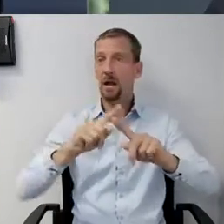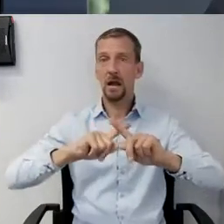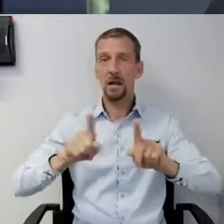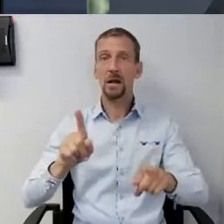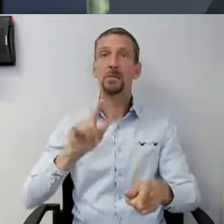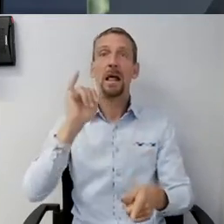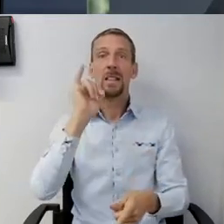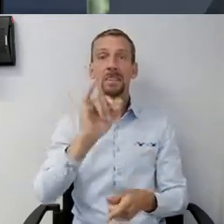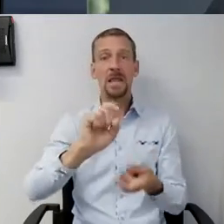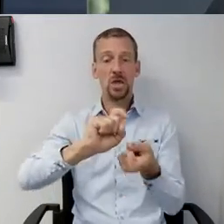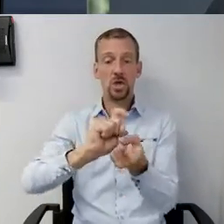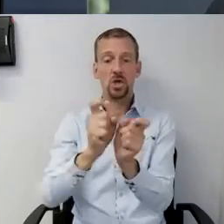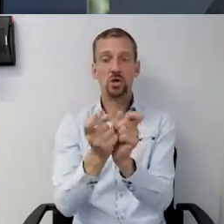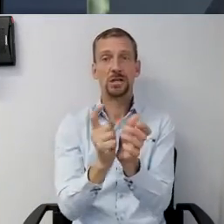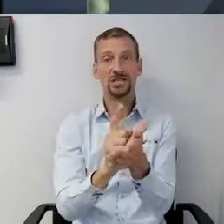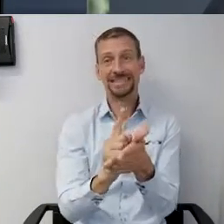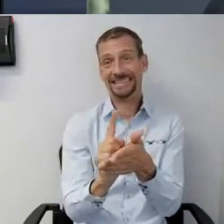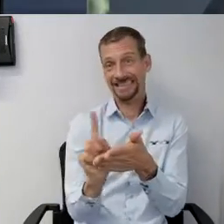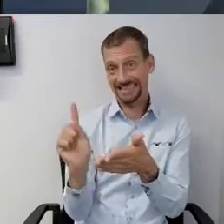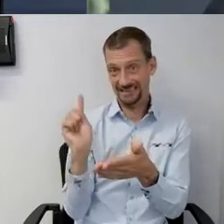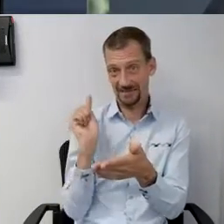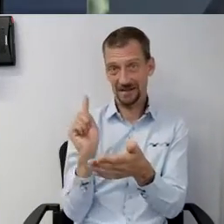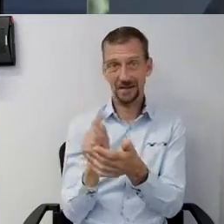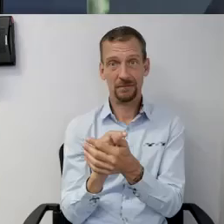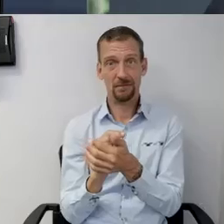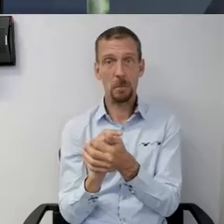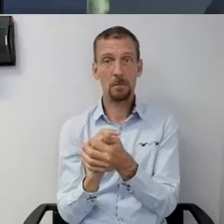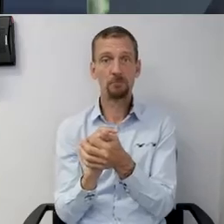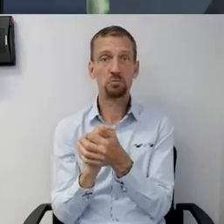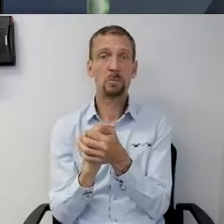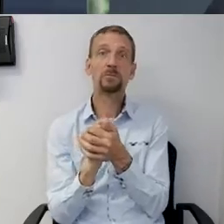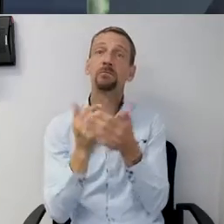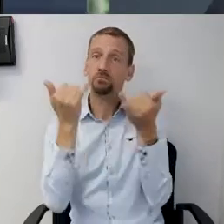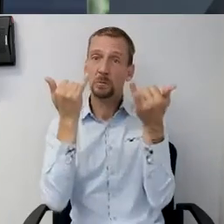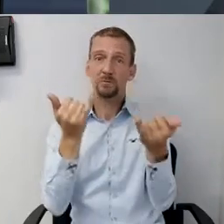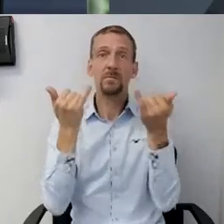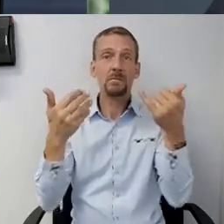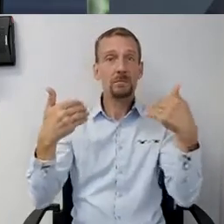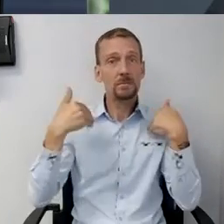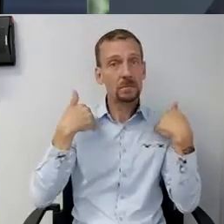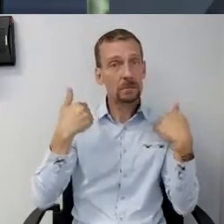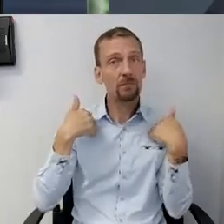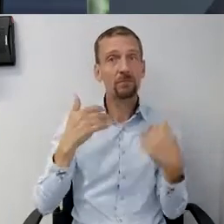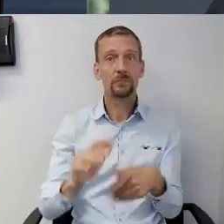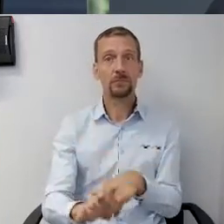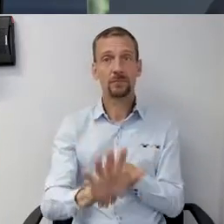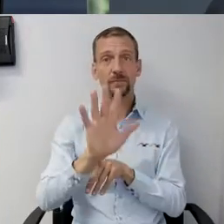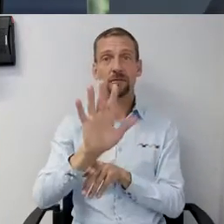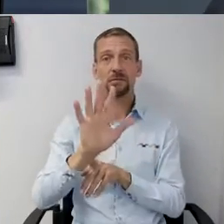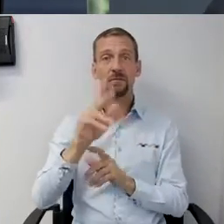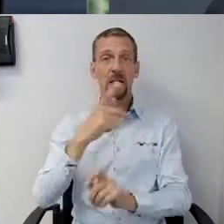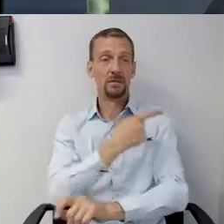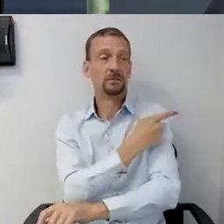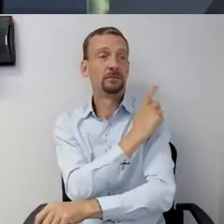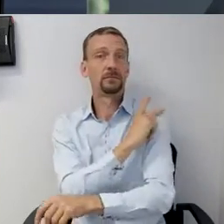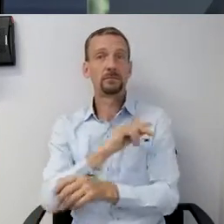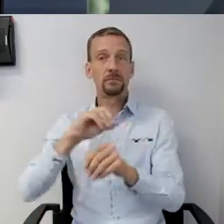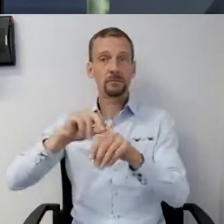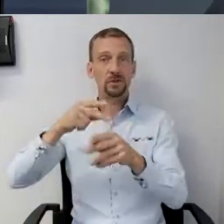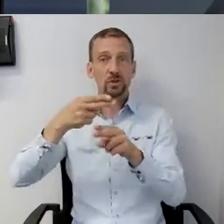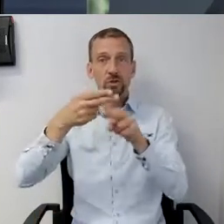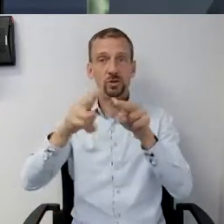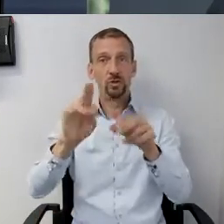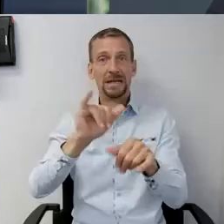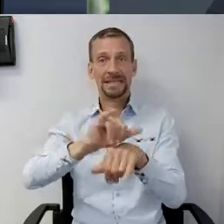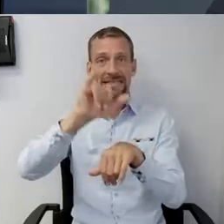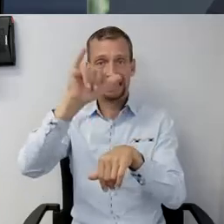that changed last week, where we have had now 5 patients in that short stay